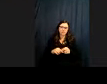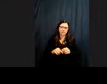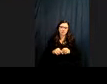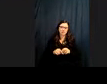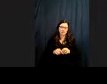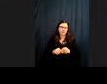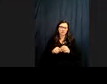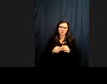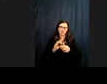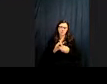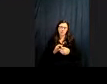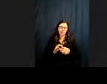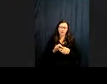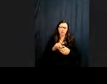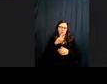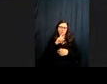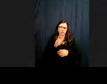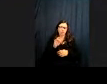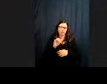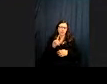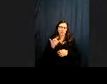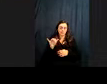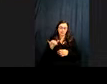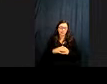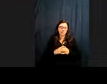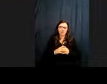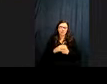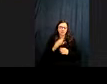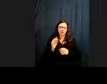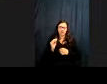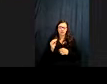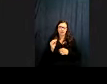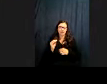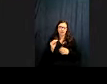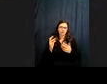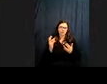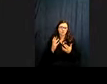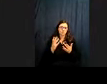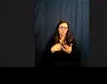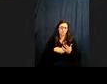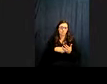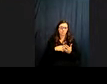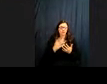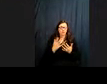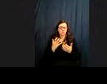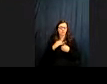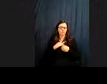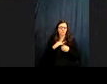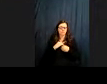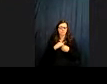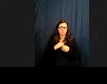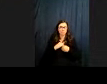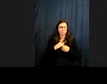about reality and what it is that we yearn for in